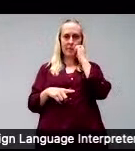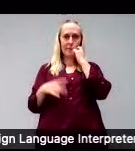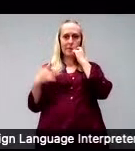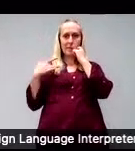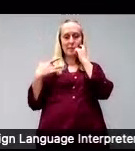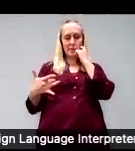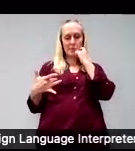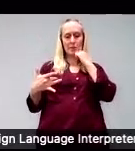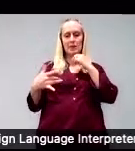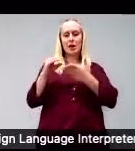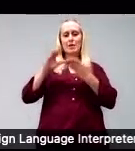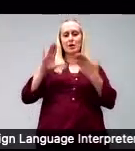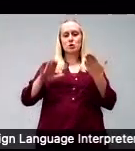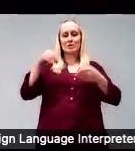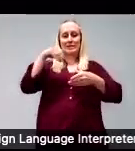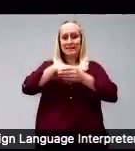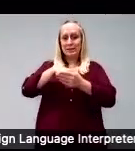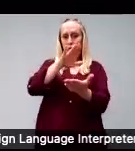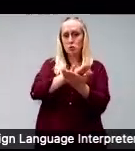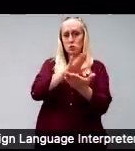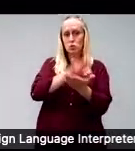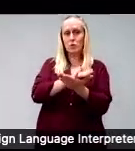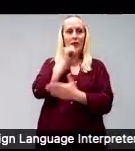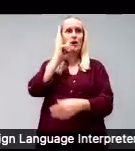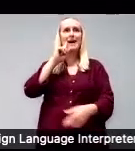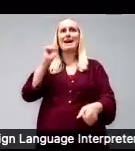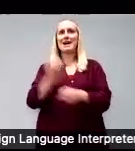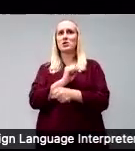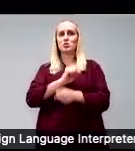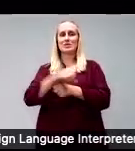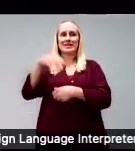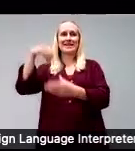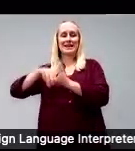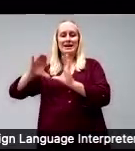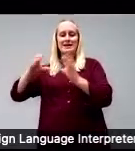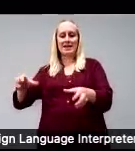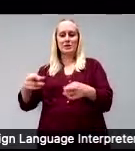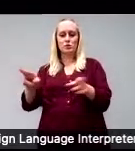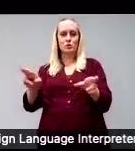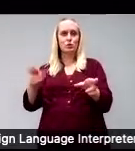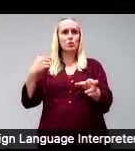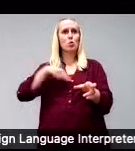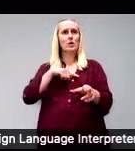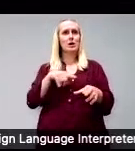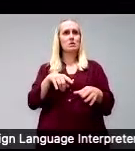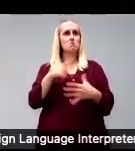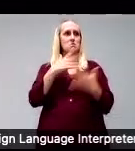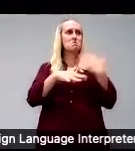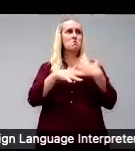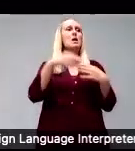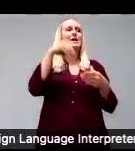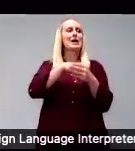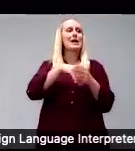are in school during the school day, they're not actually in a classroom. So we spend a lot of time just out in the community working on